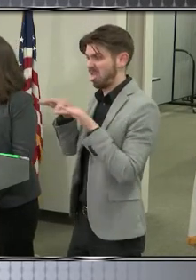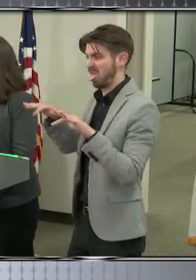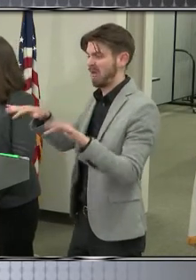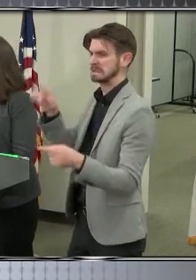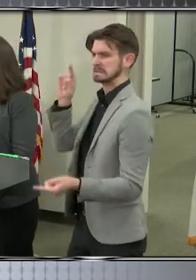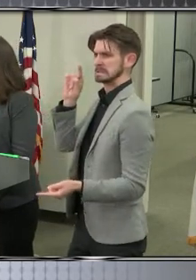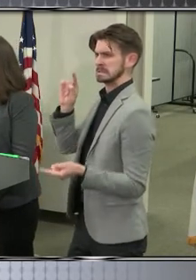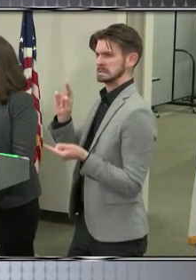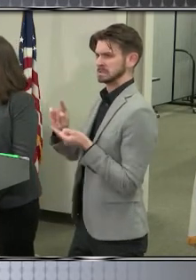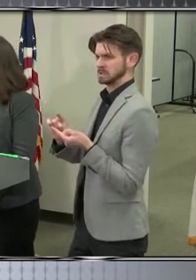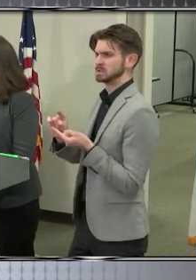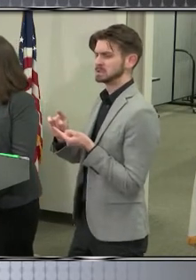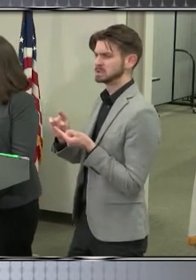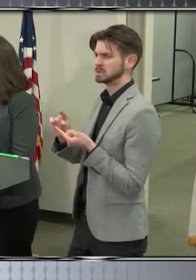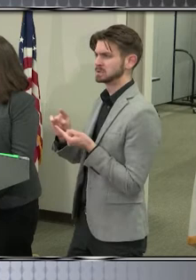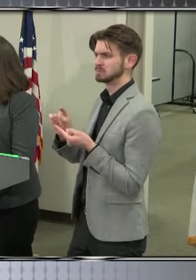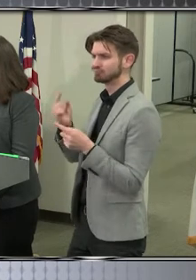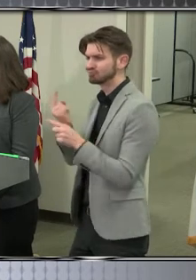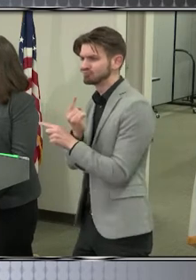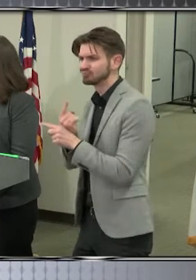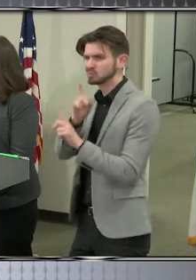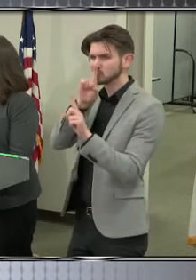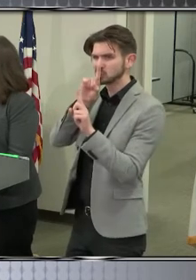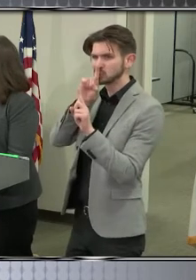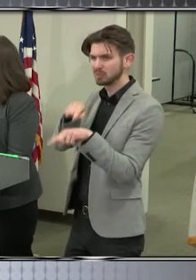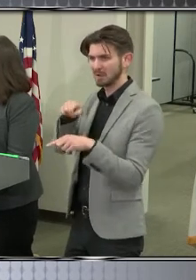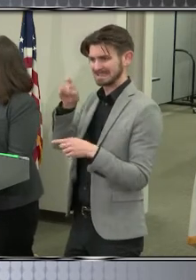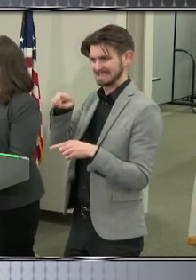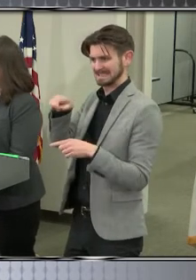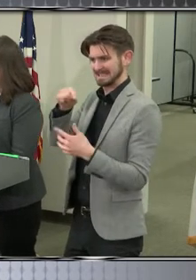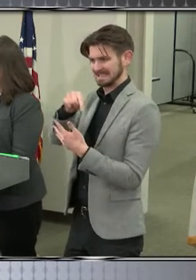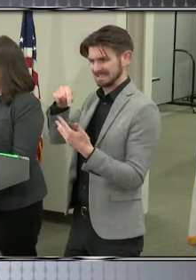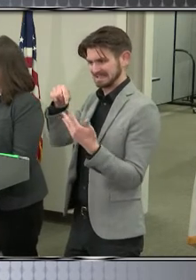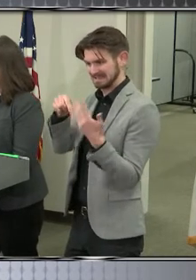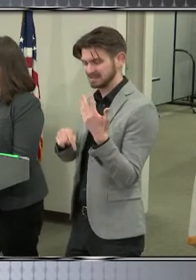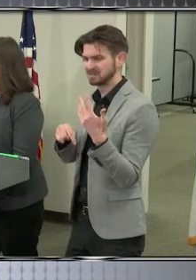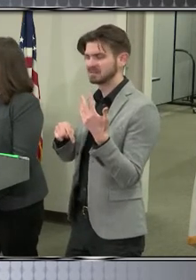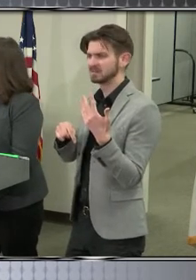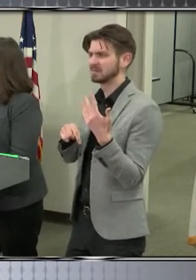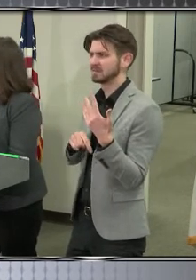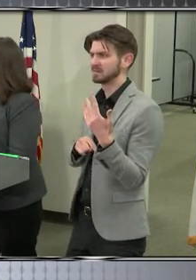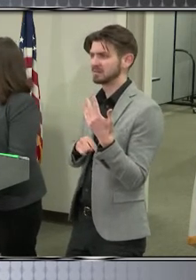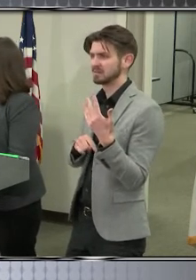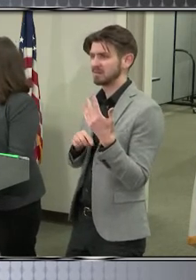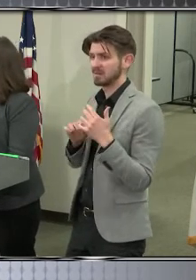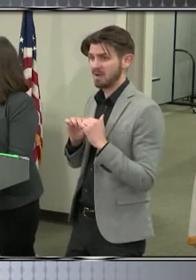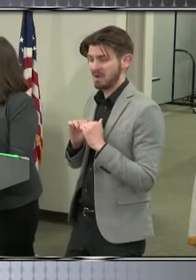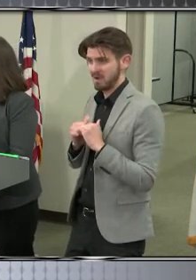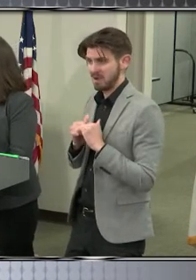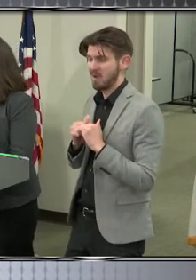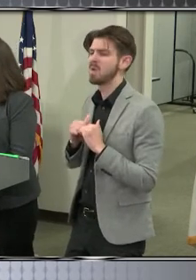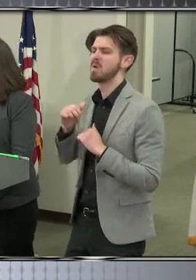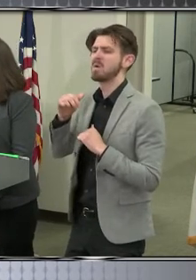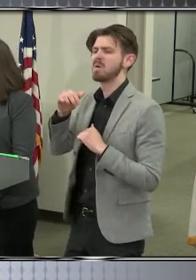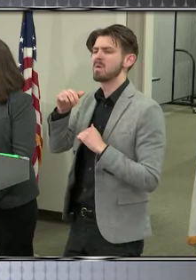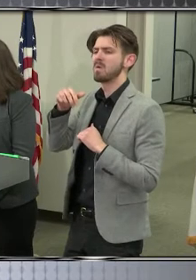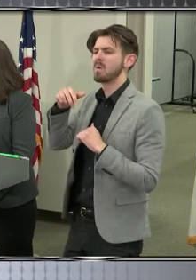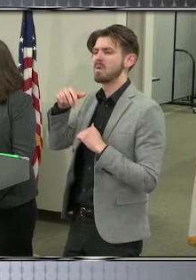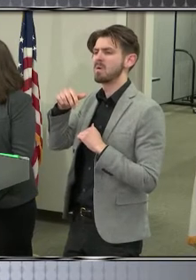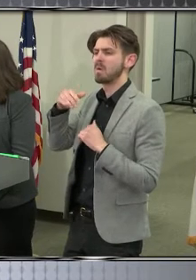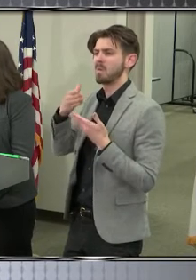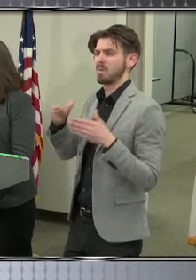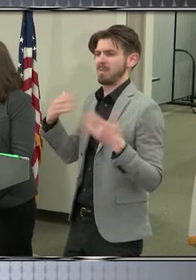To effectively respond to complex needs of this rapidly evolving situation, Public Health has activated our incident